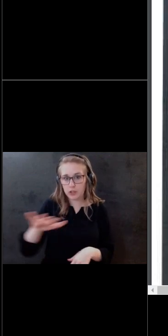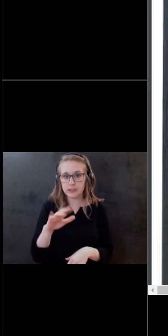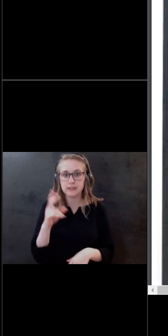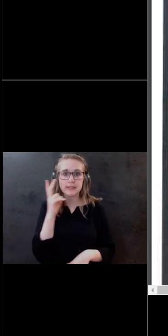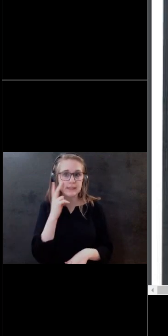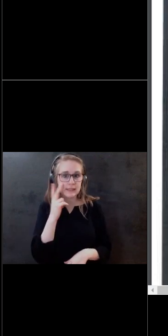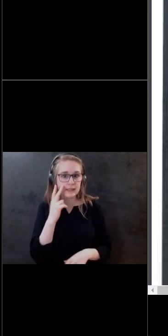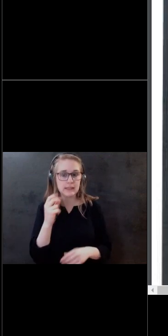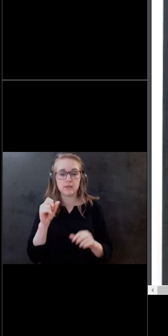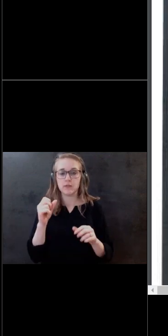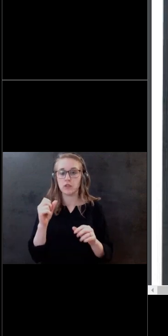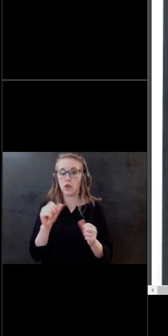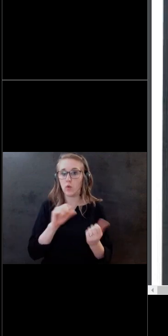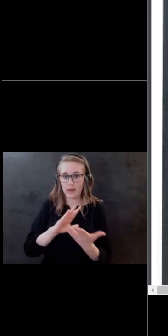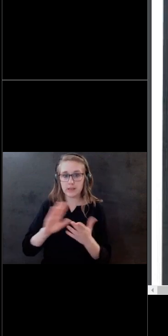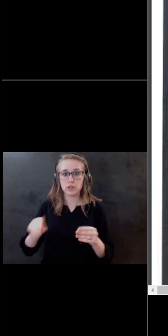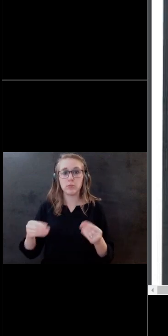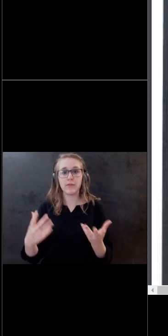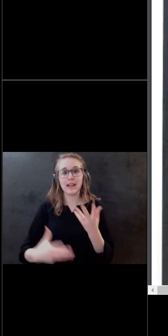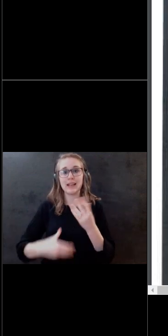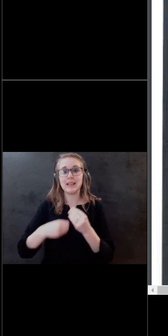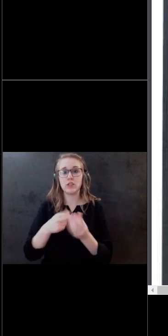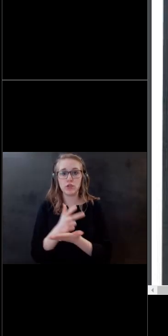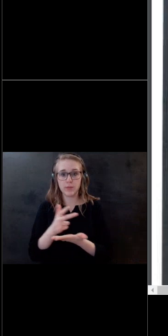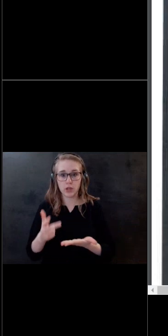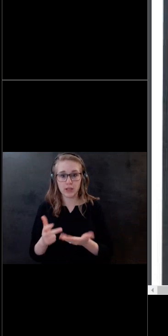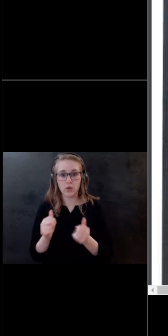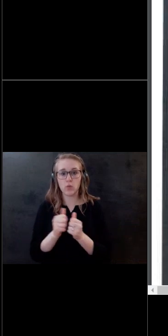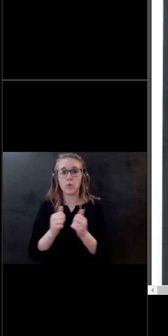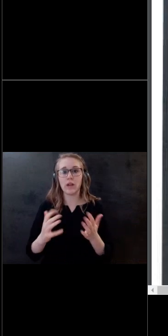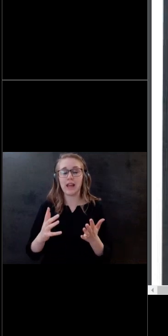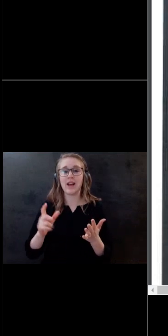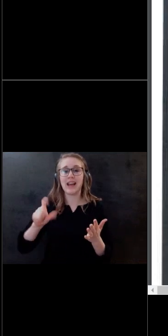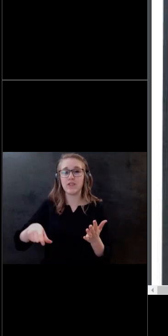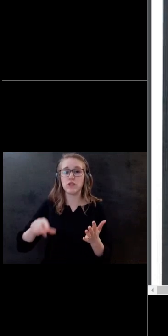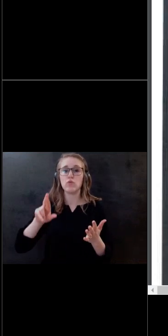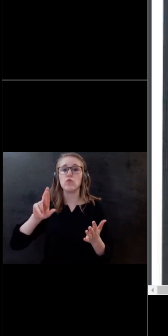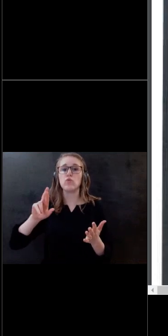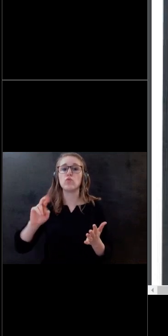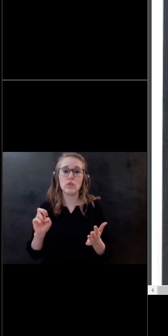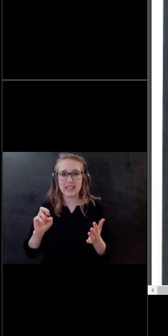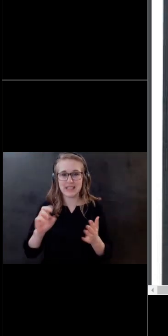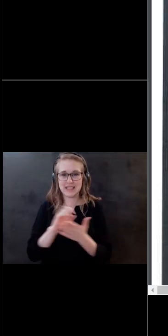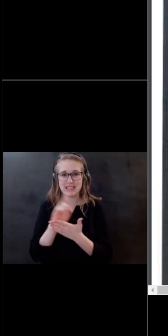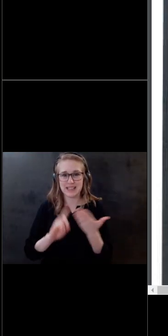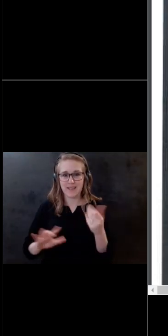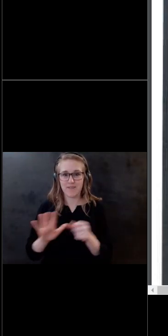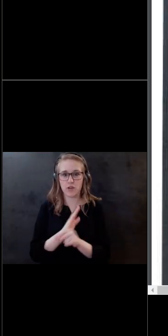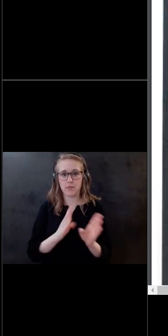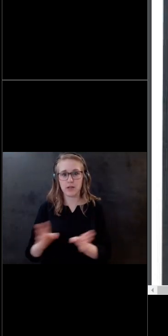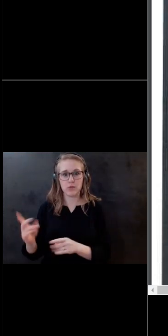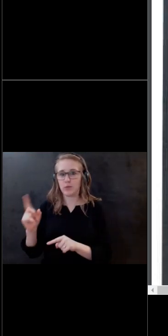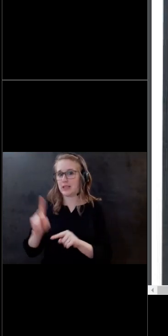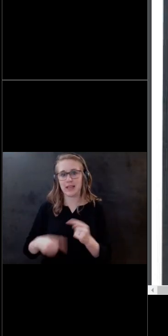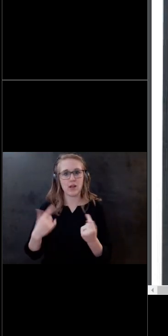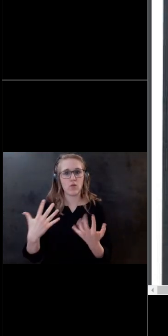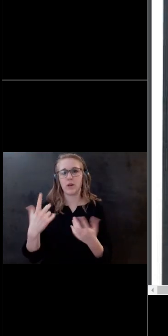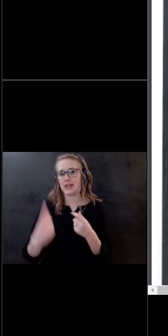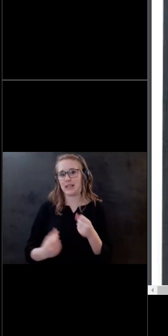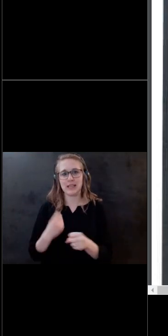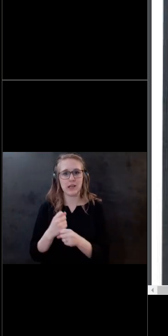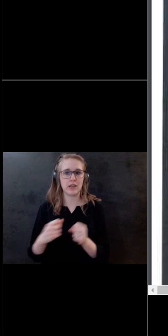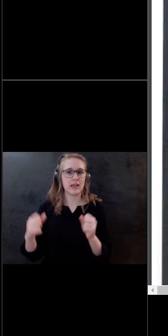are ways to provide additional parking without having to redo the plan, because we cannot wait another year to come back to